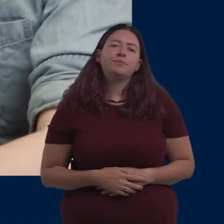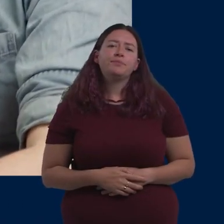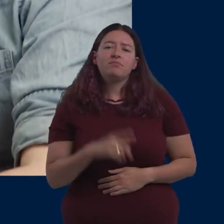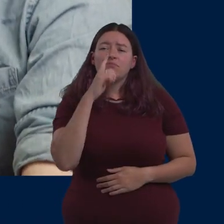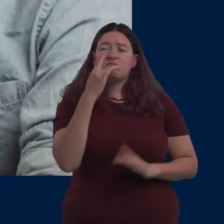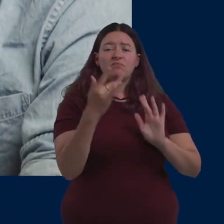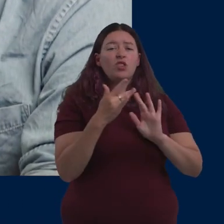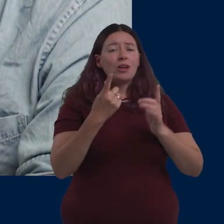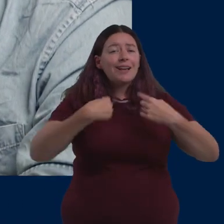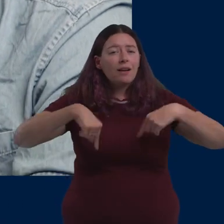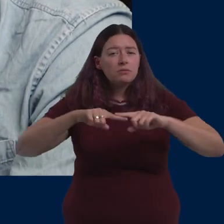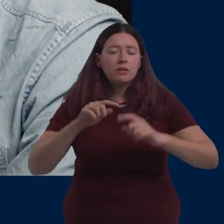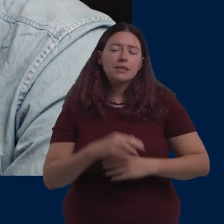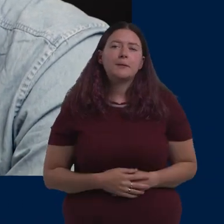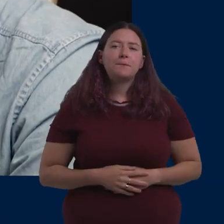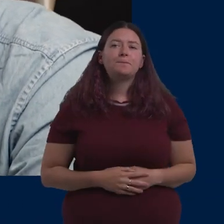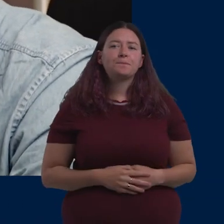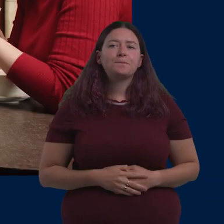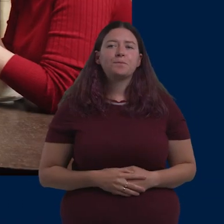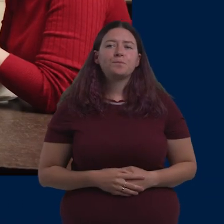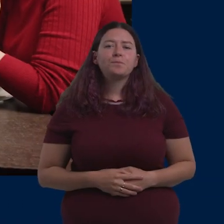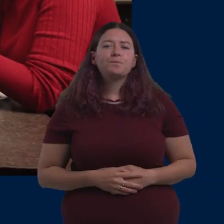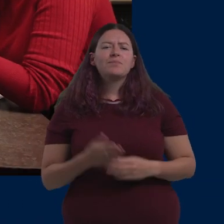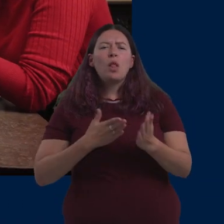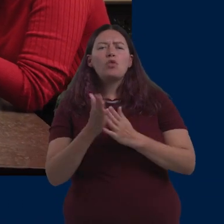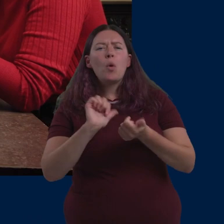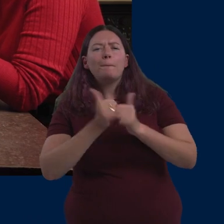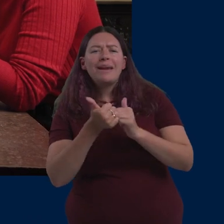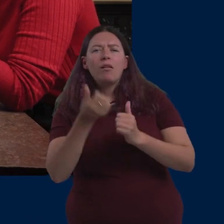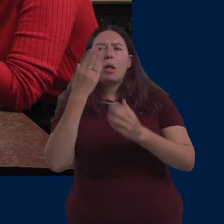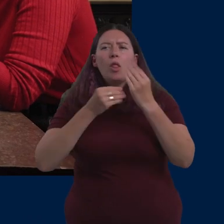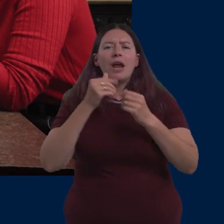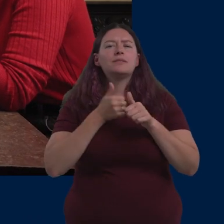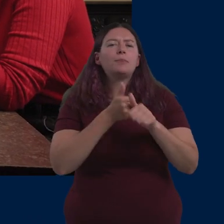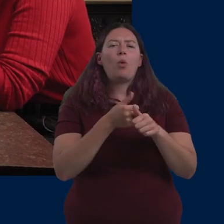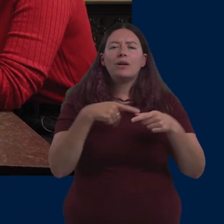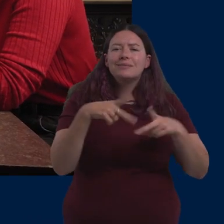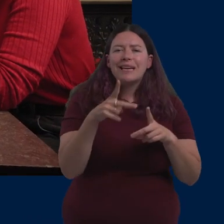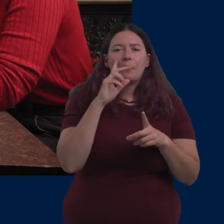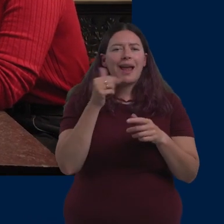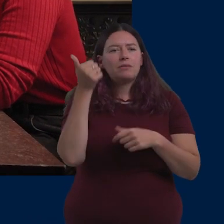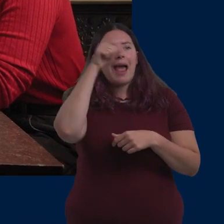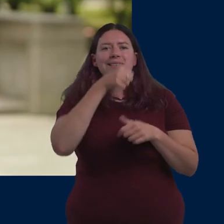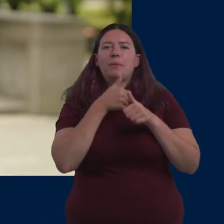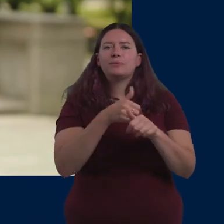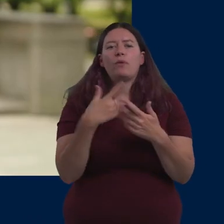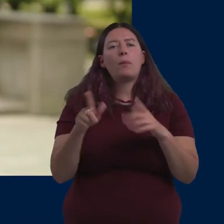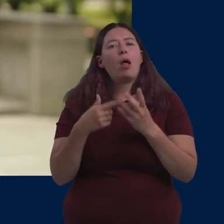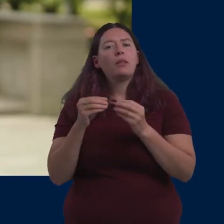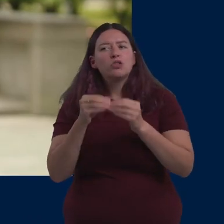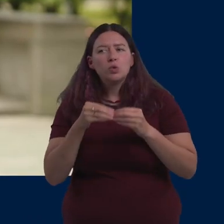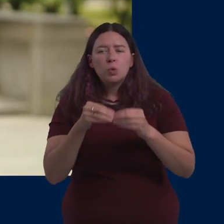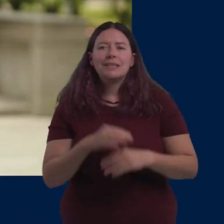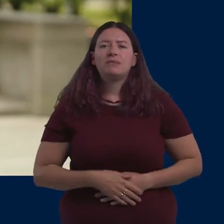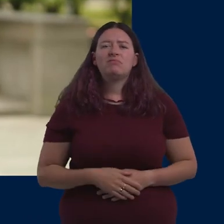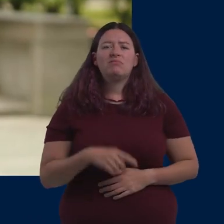them a call, send them an email, or check out their advice online. Get academic support from other students through our peer learning and support scheme, improve your